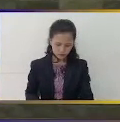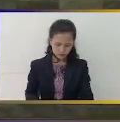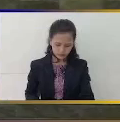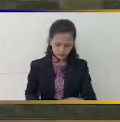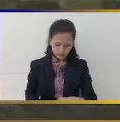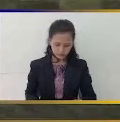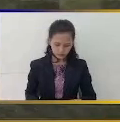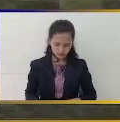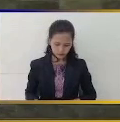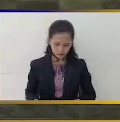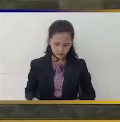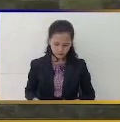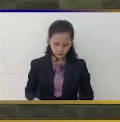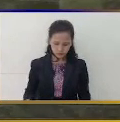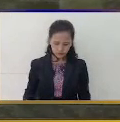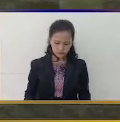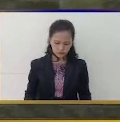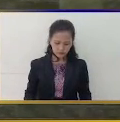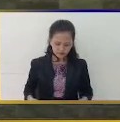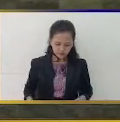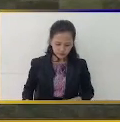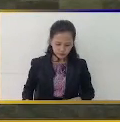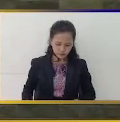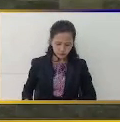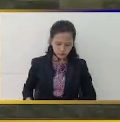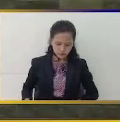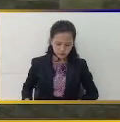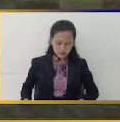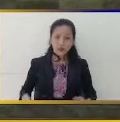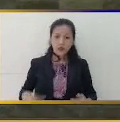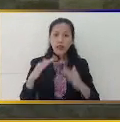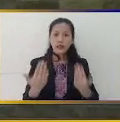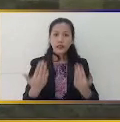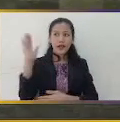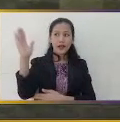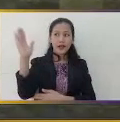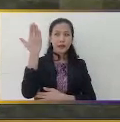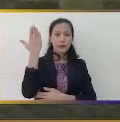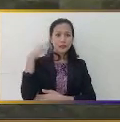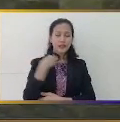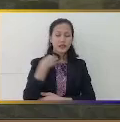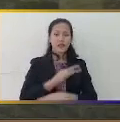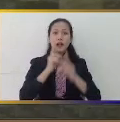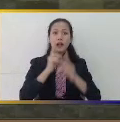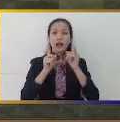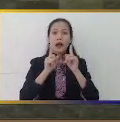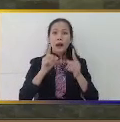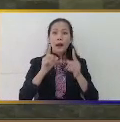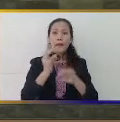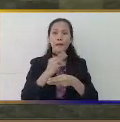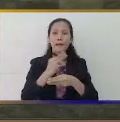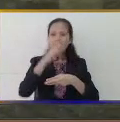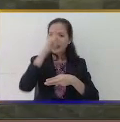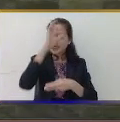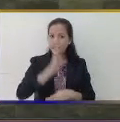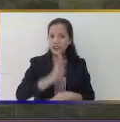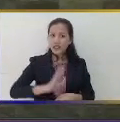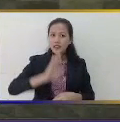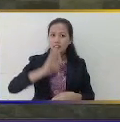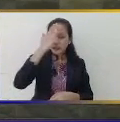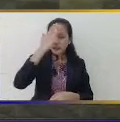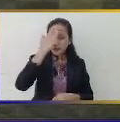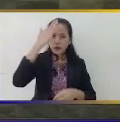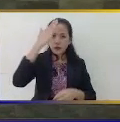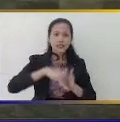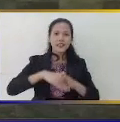hath done." Ngayong umaga po, ang pag-uusapan po natin is making God known in the home.